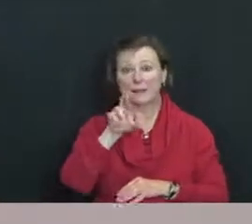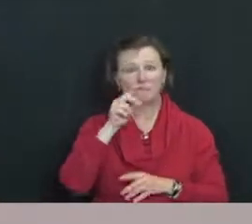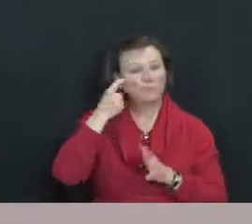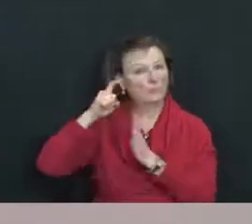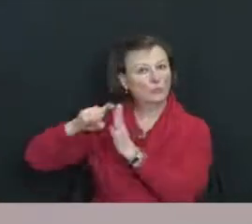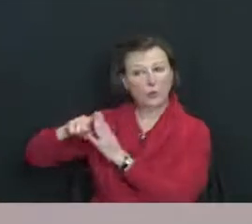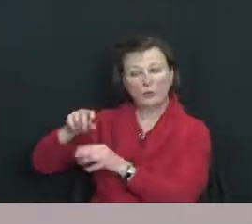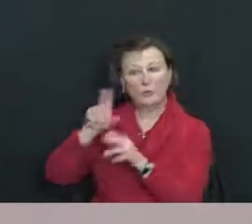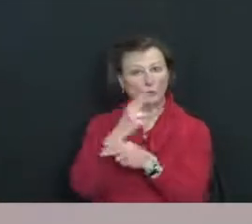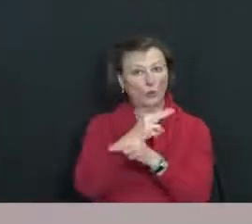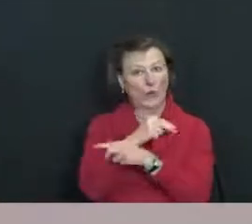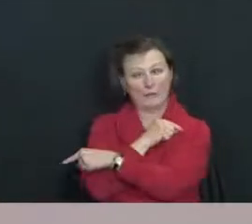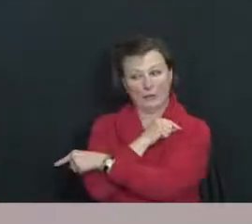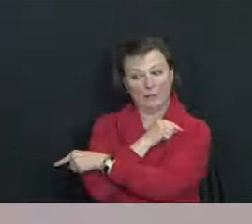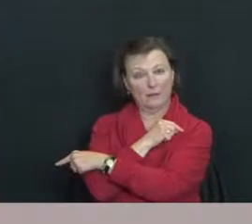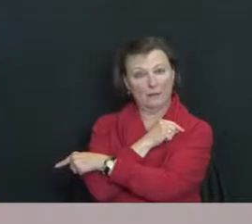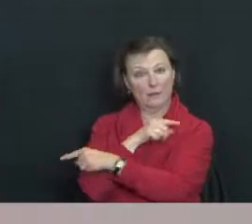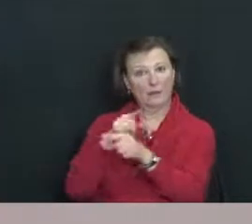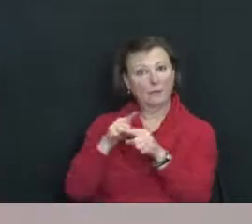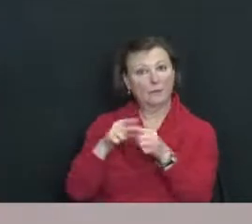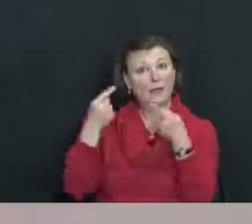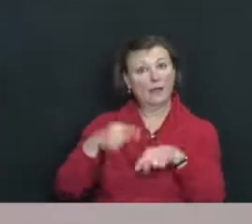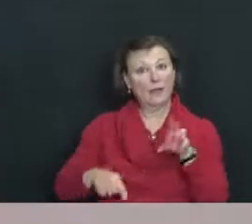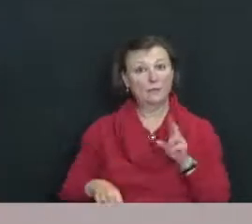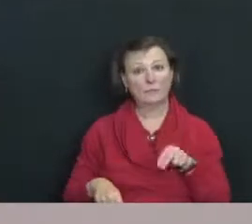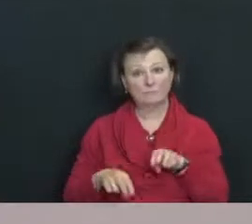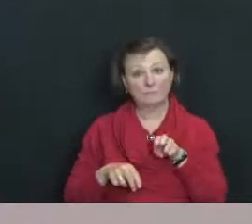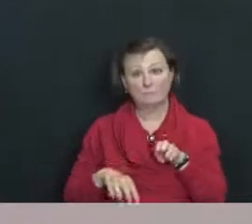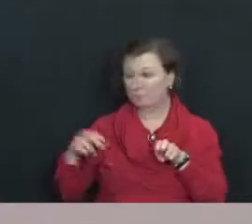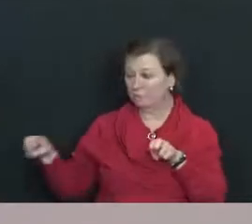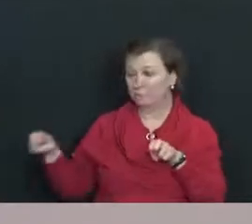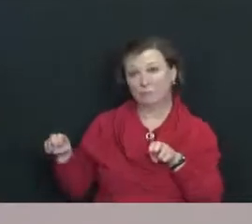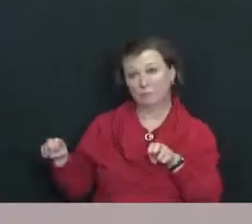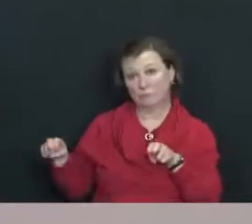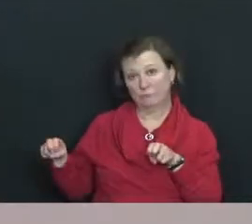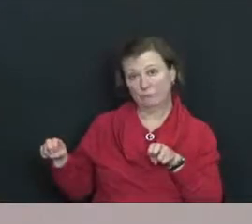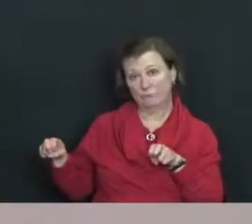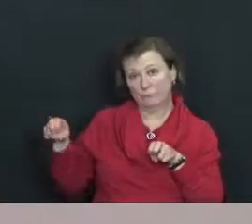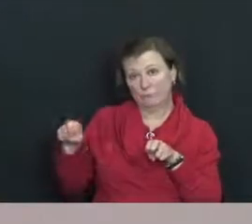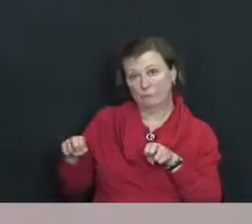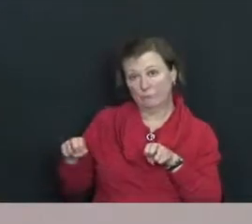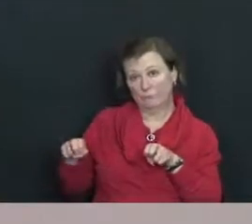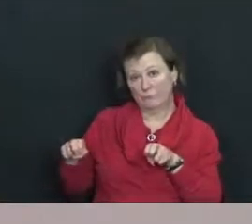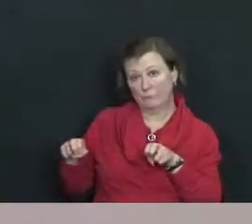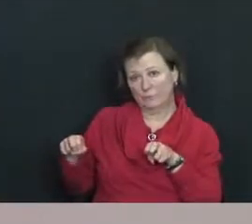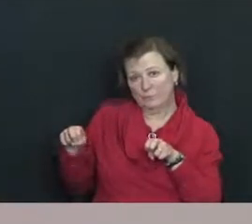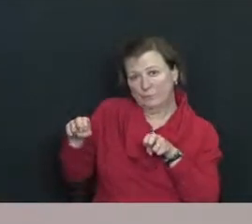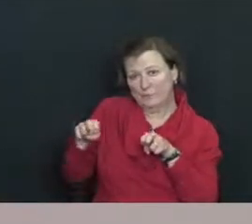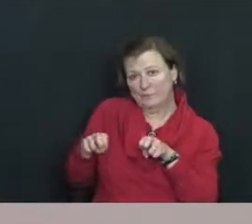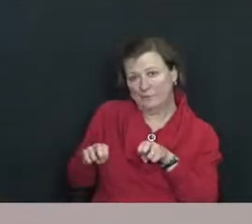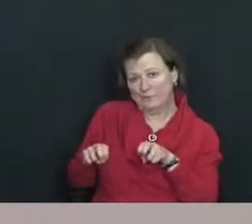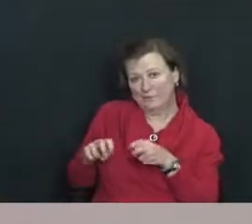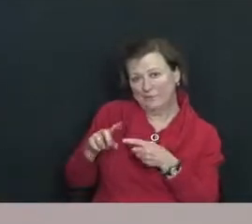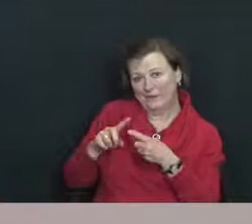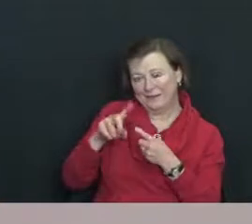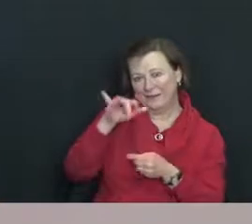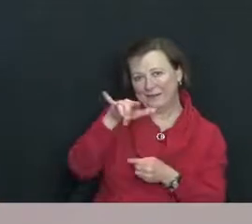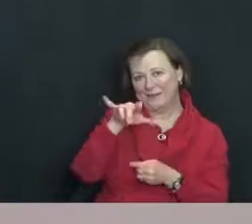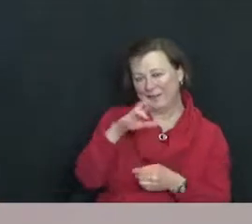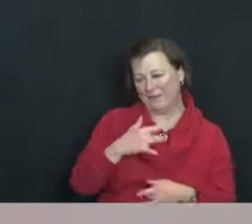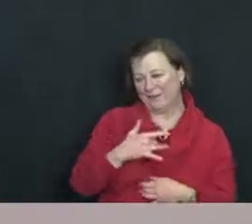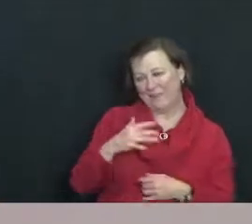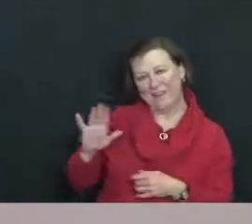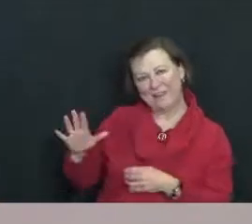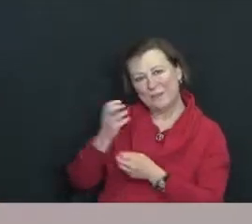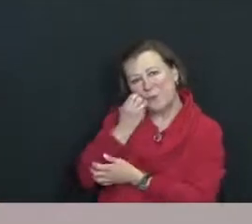rabbit, but he moved closer and closer until Taylor could feel his warm body. Together